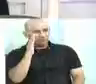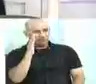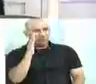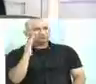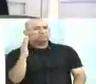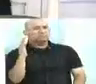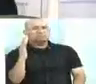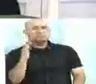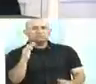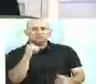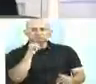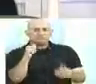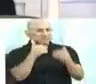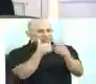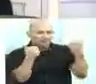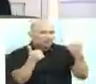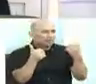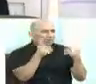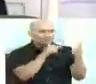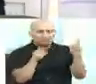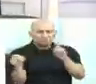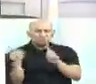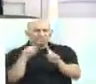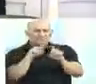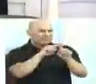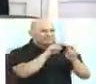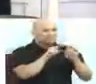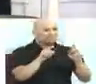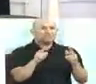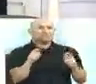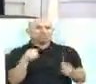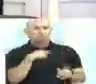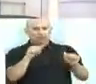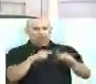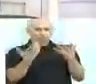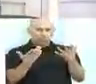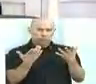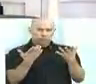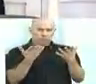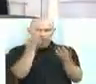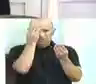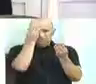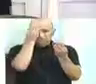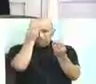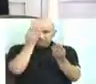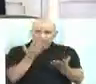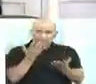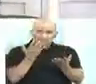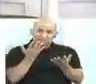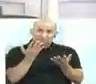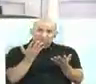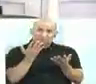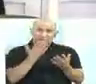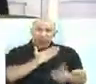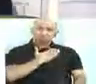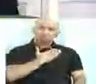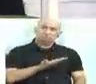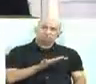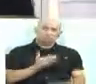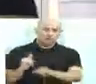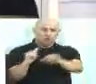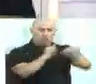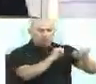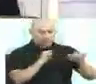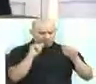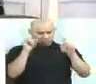impartial and all-loving, we are able to confess our common humanity to the one